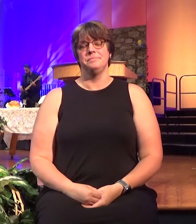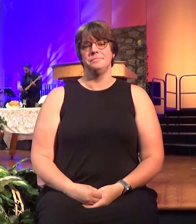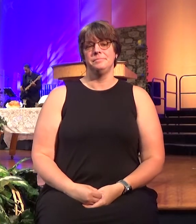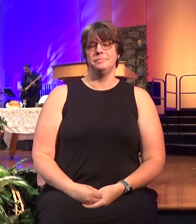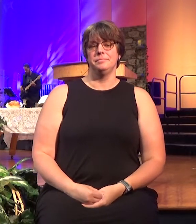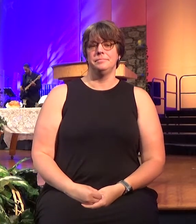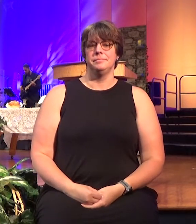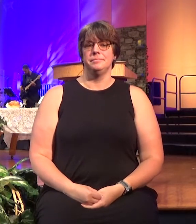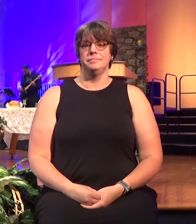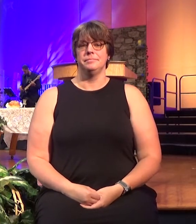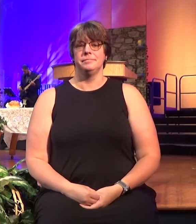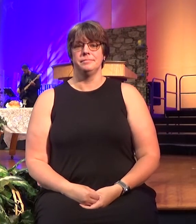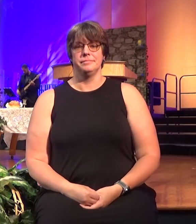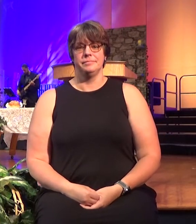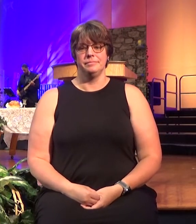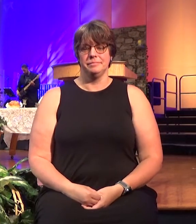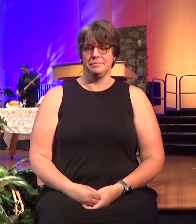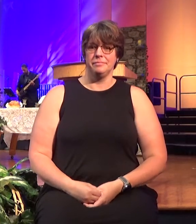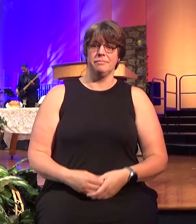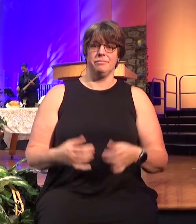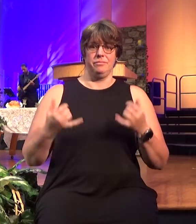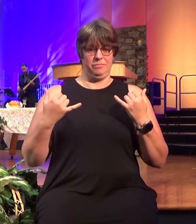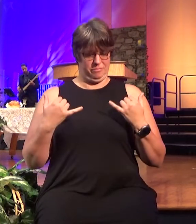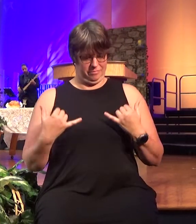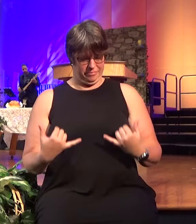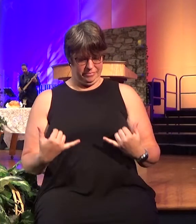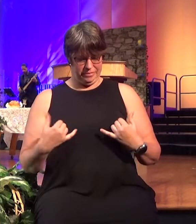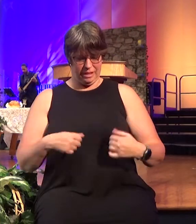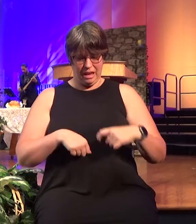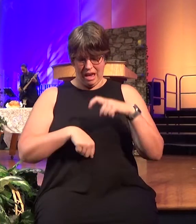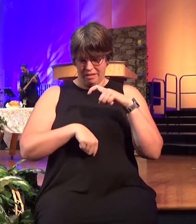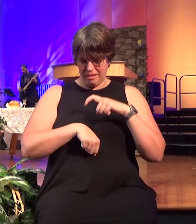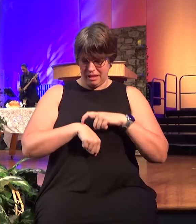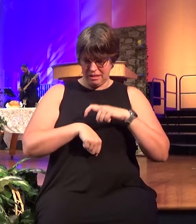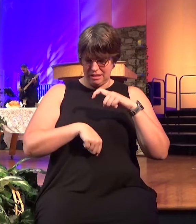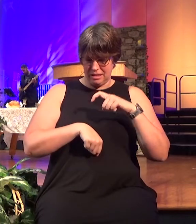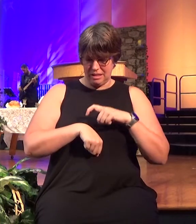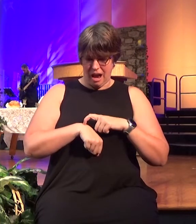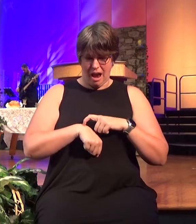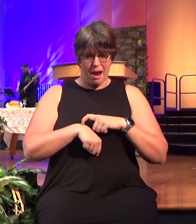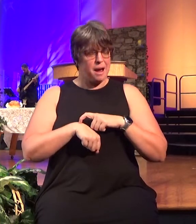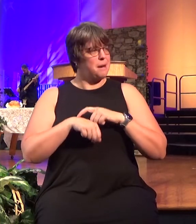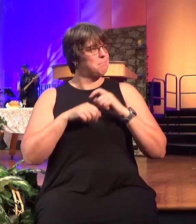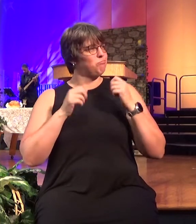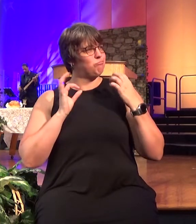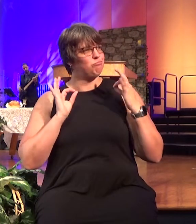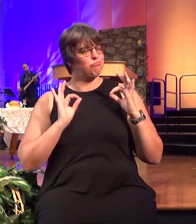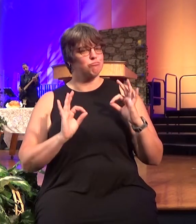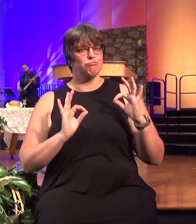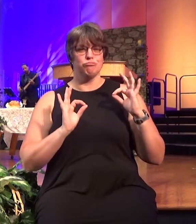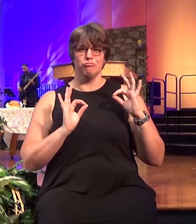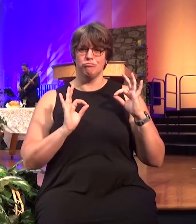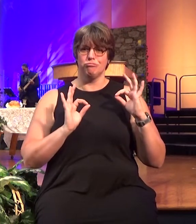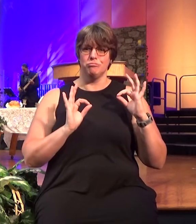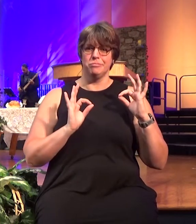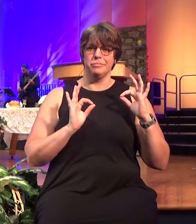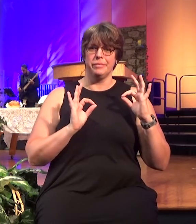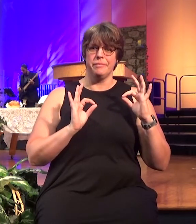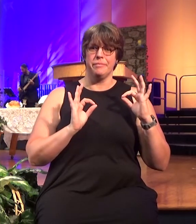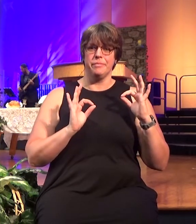the time we make quite a pair, and it's a solo